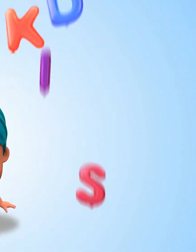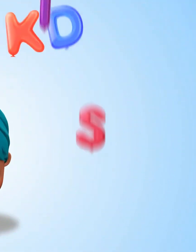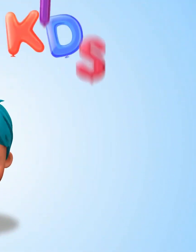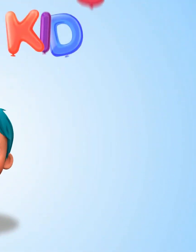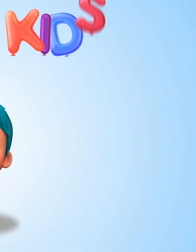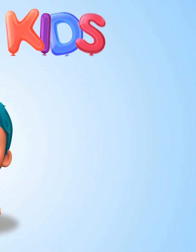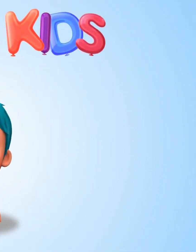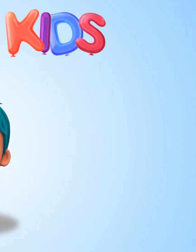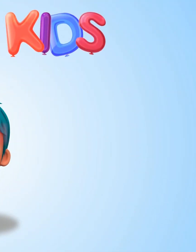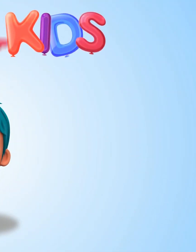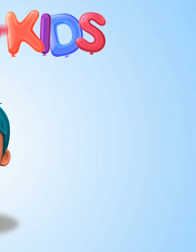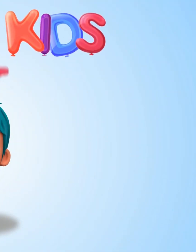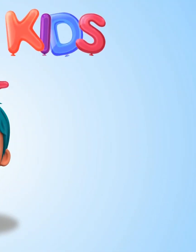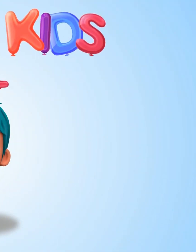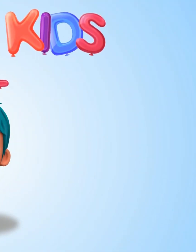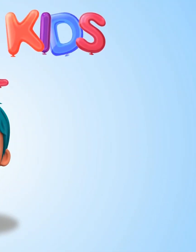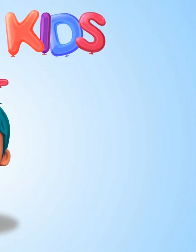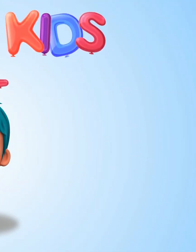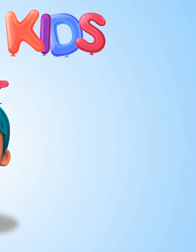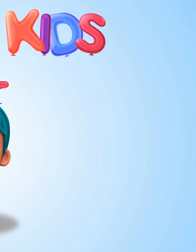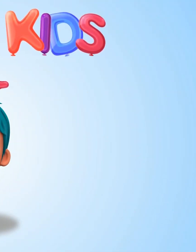Viola Kids